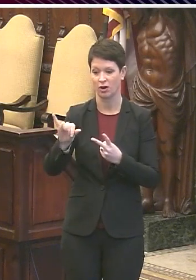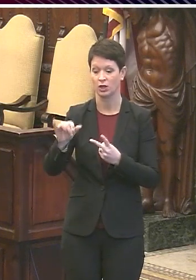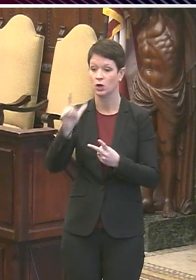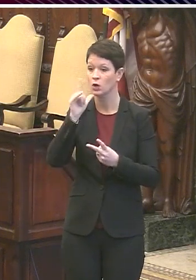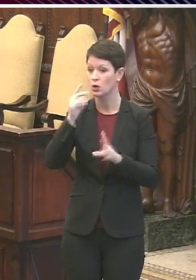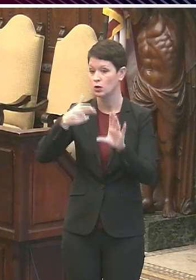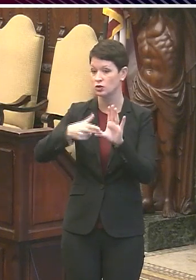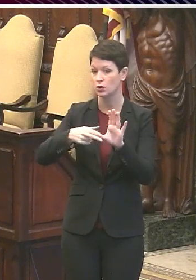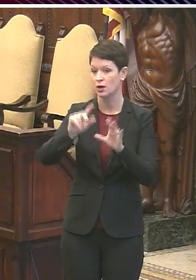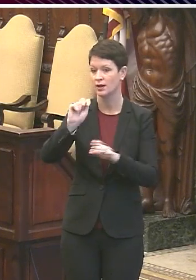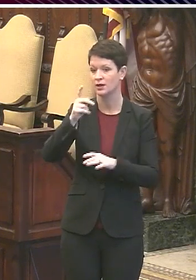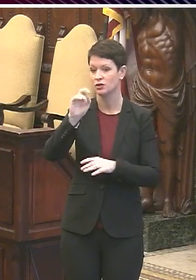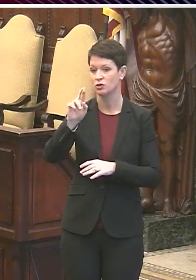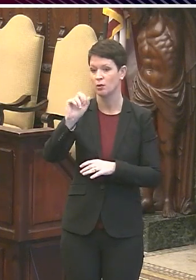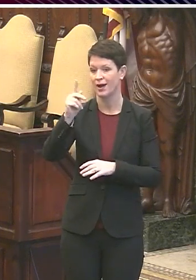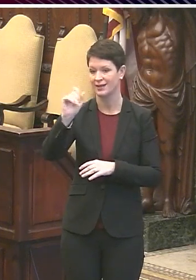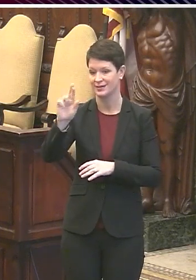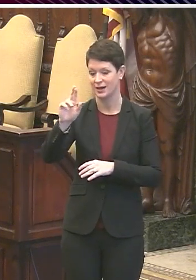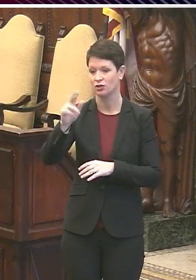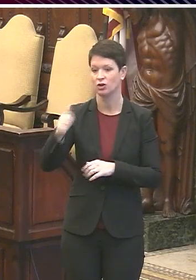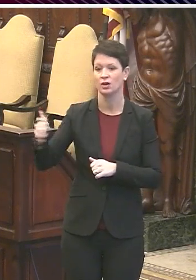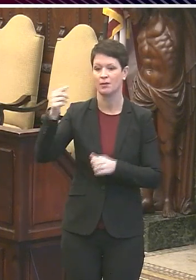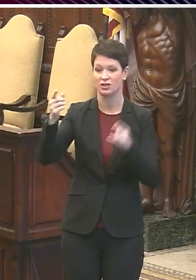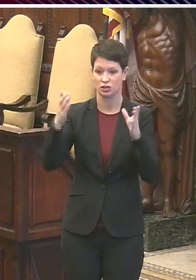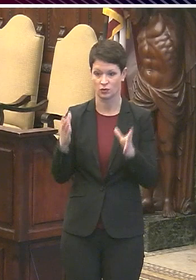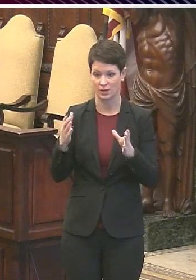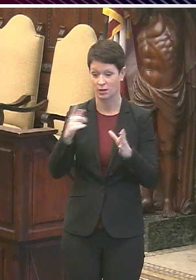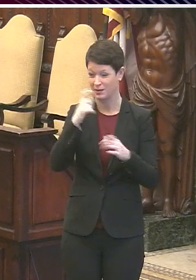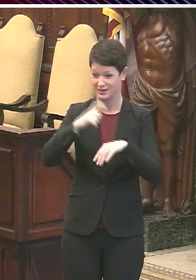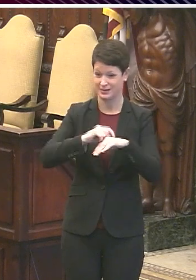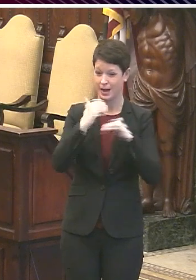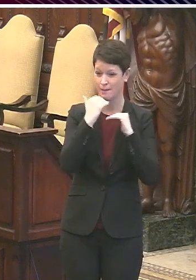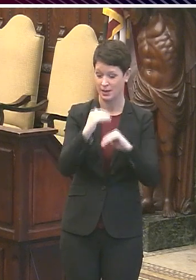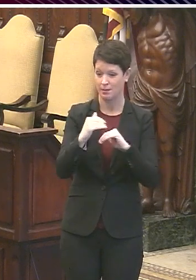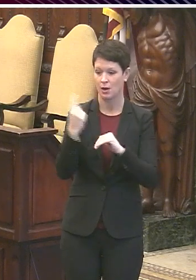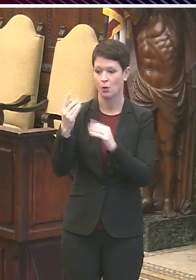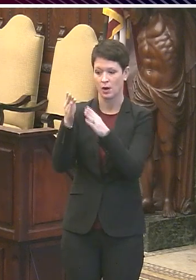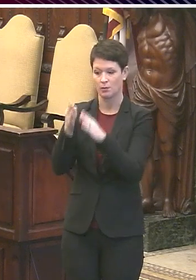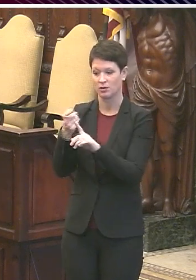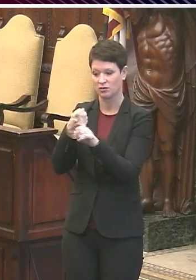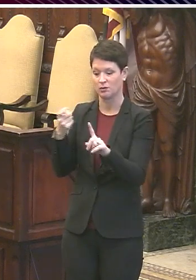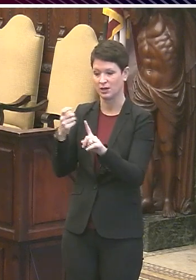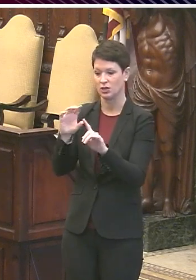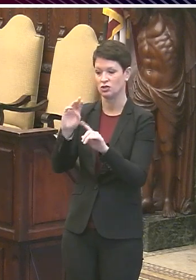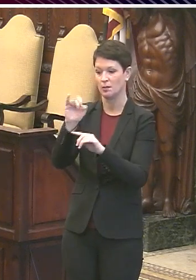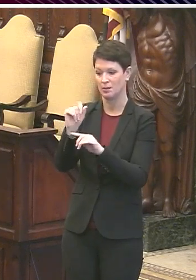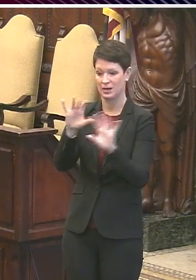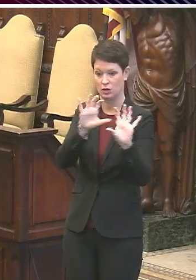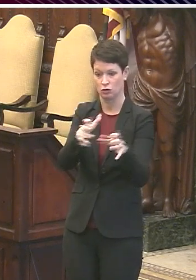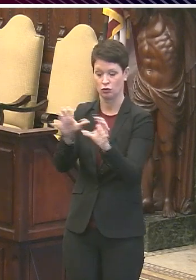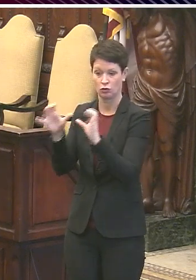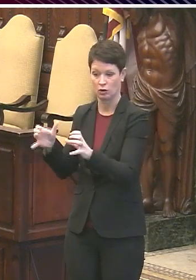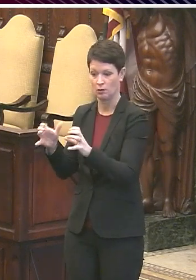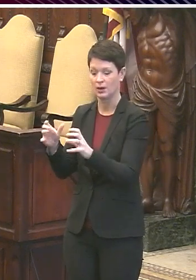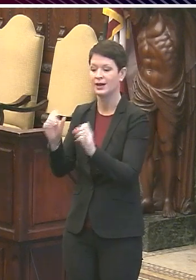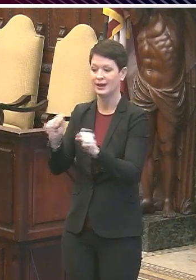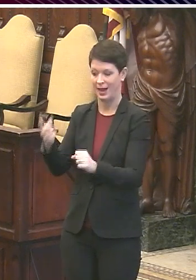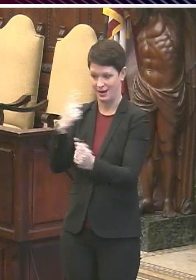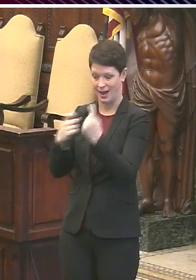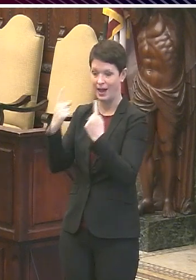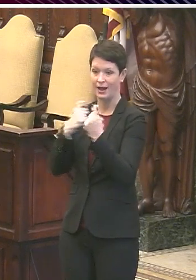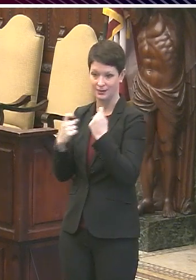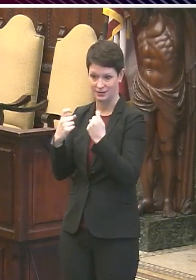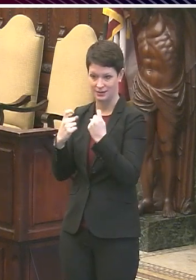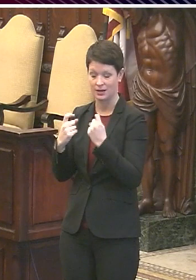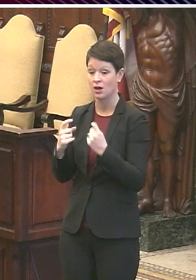Managing Director Tumar Alexander. Because of limited time, only one representative from each media outlet will be permitted to ask